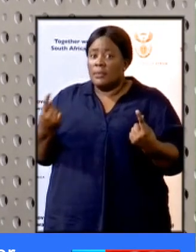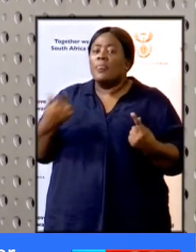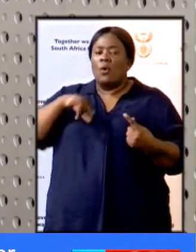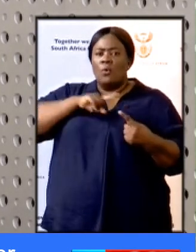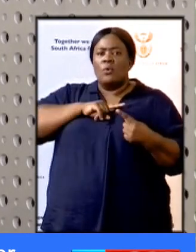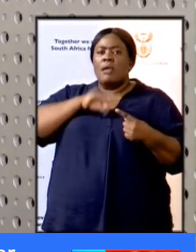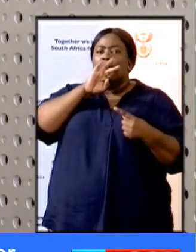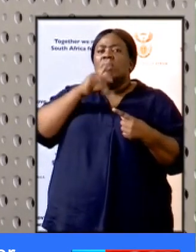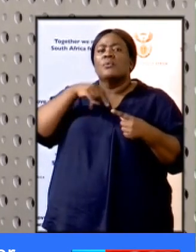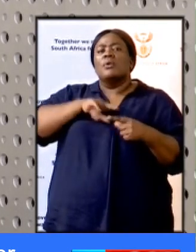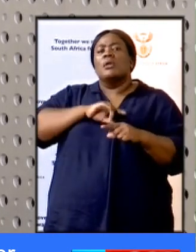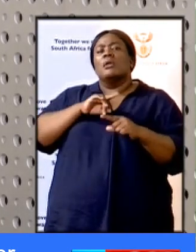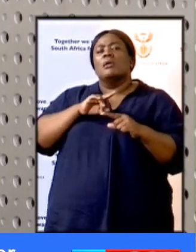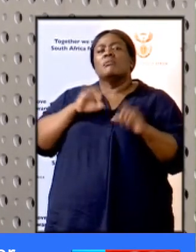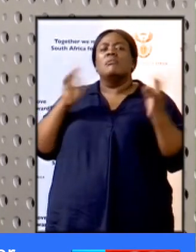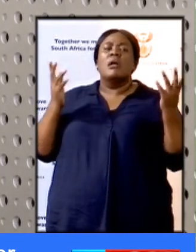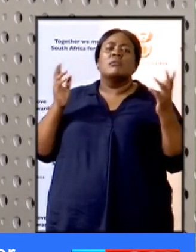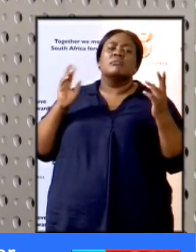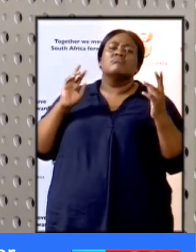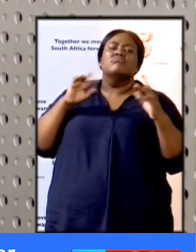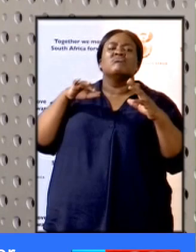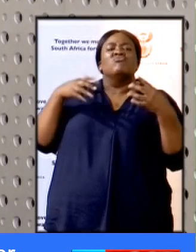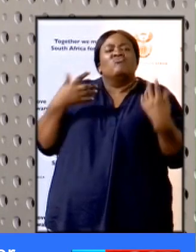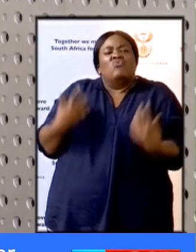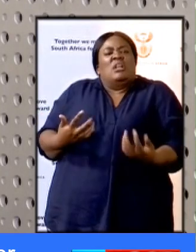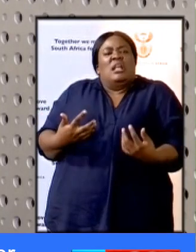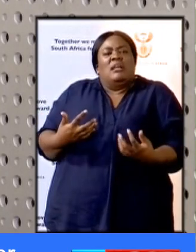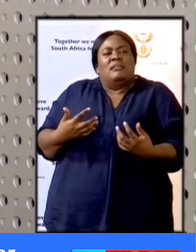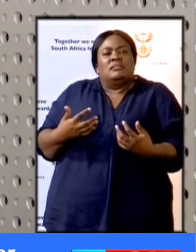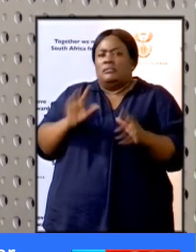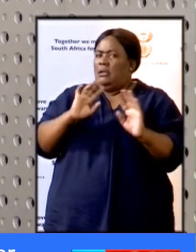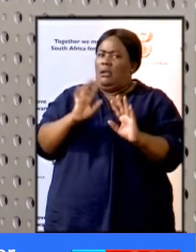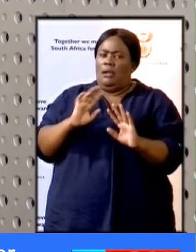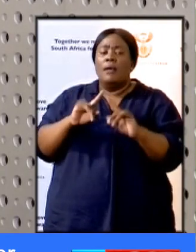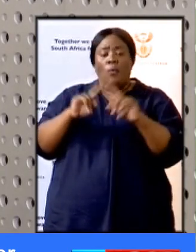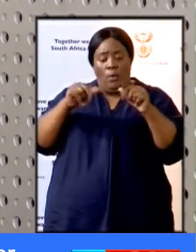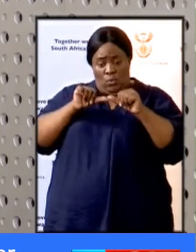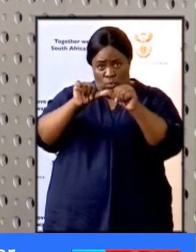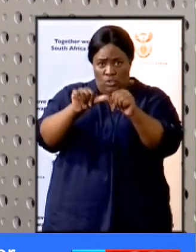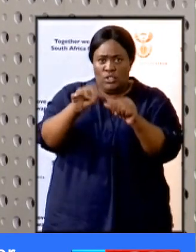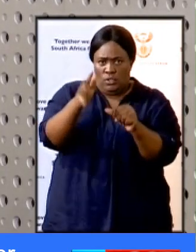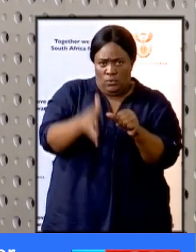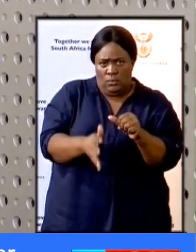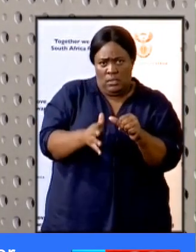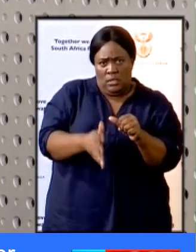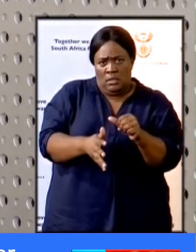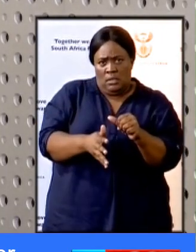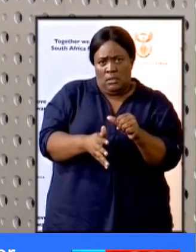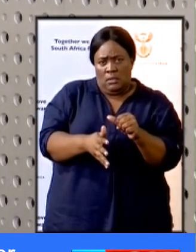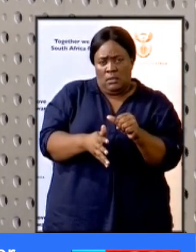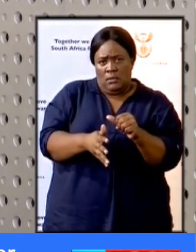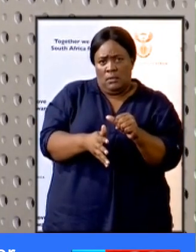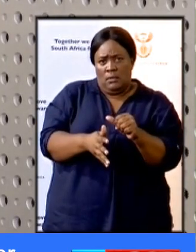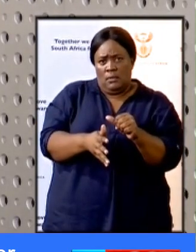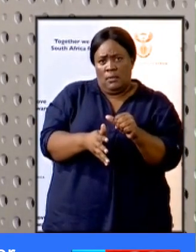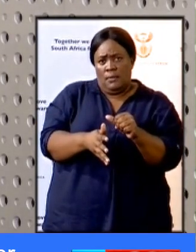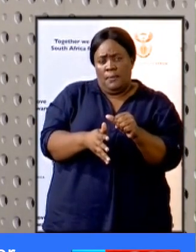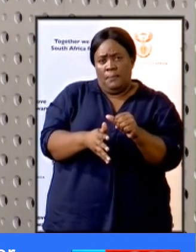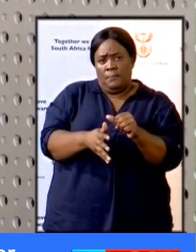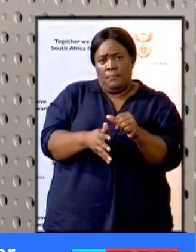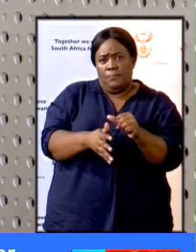of May flat out with a view that as soon as possible we are able to resume